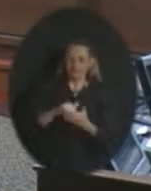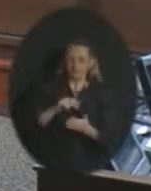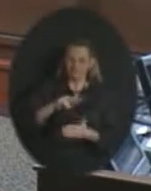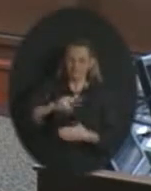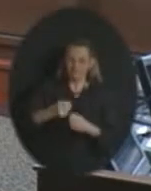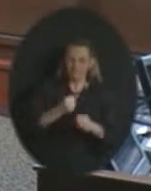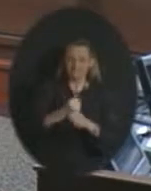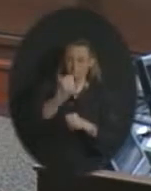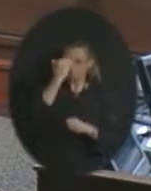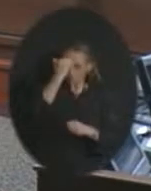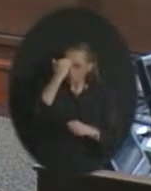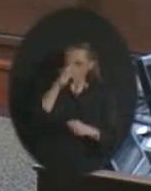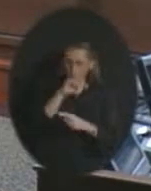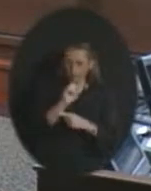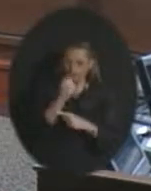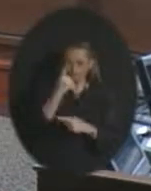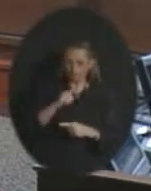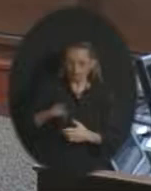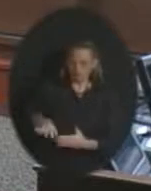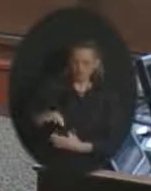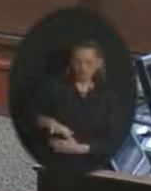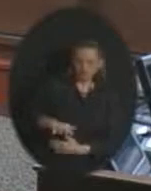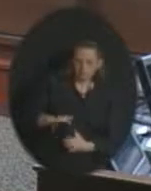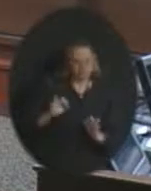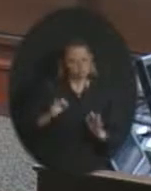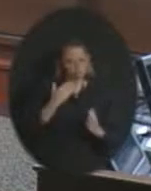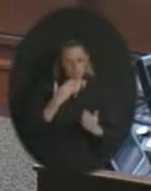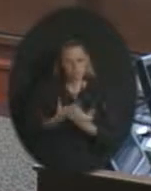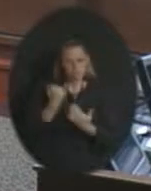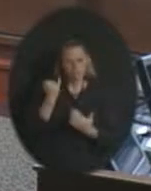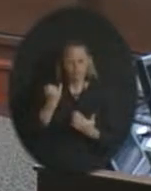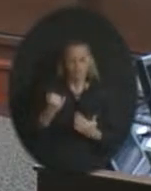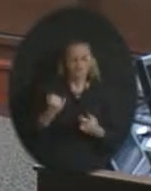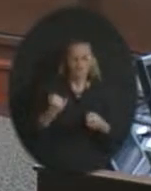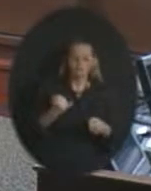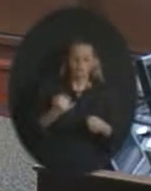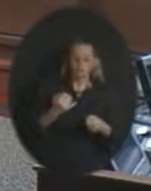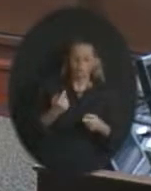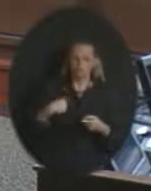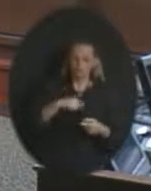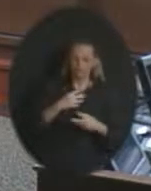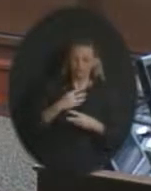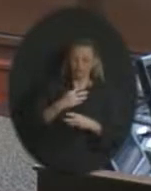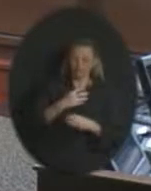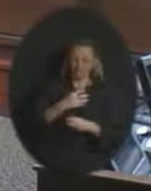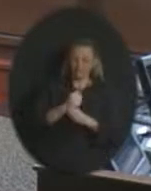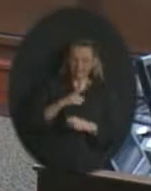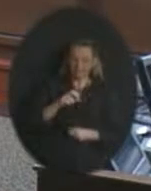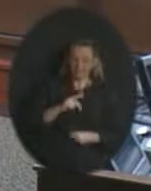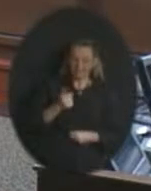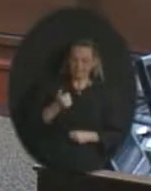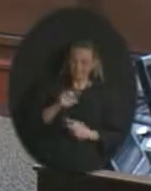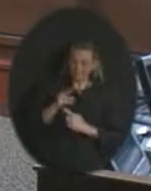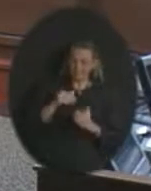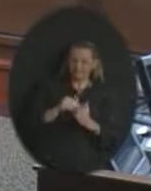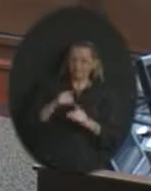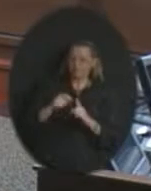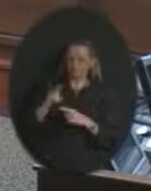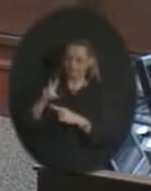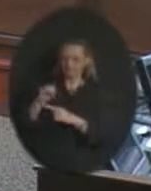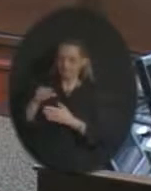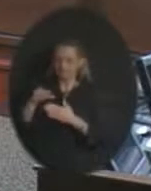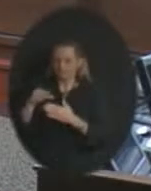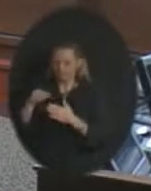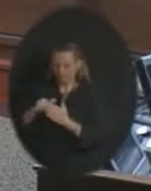deal. So we're getting back $16,000 of that $70,000. First year. Mm-hmm.